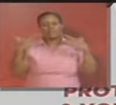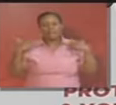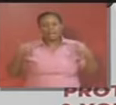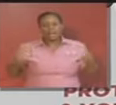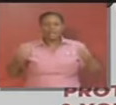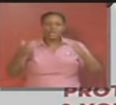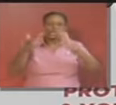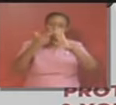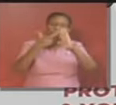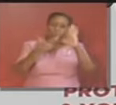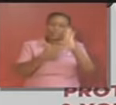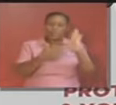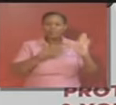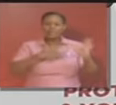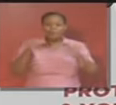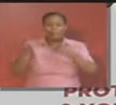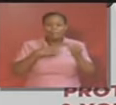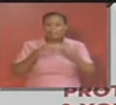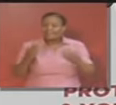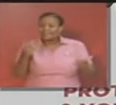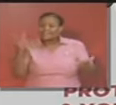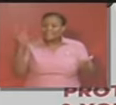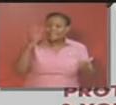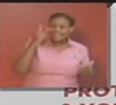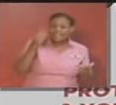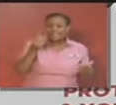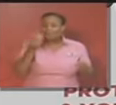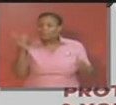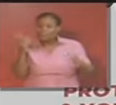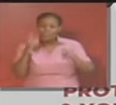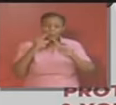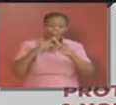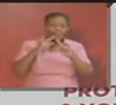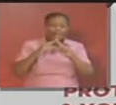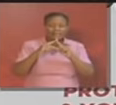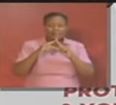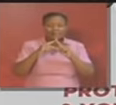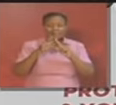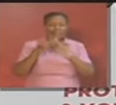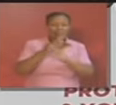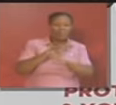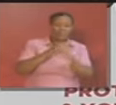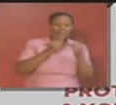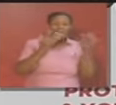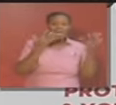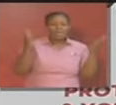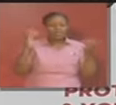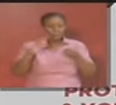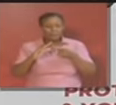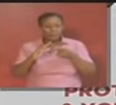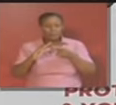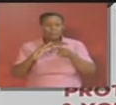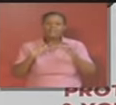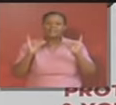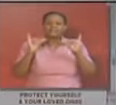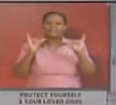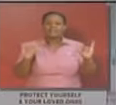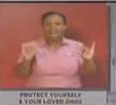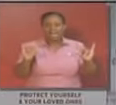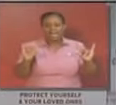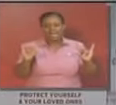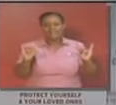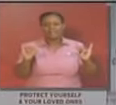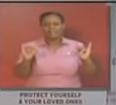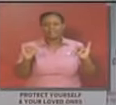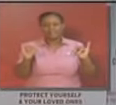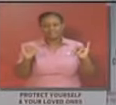of cases, as we're seeing popping up, from becoming very large numbers in a very short space of time. I'm going to turn you over to Dr. St. Bernard.